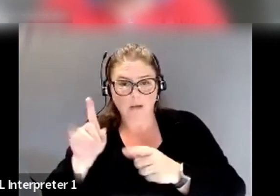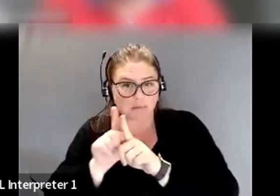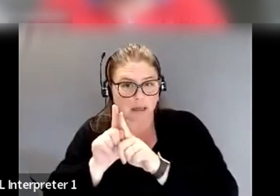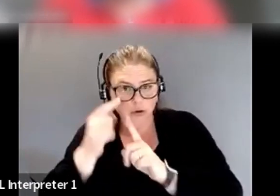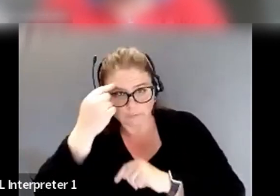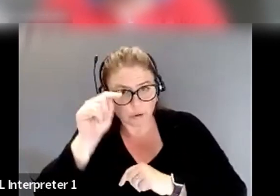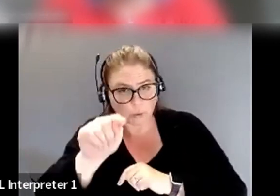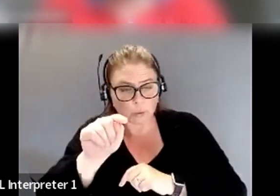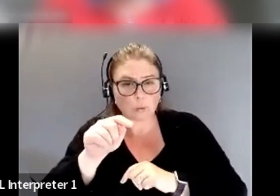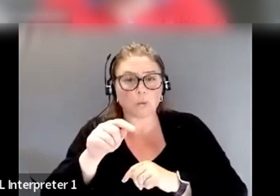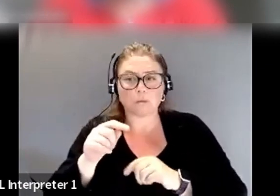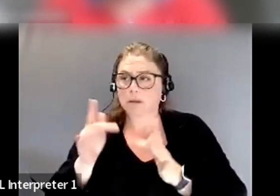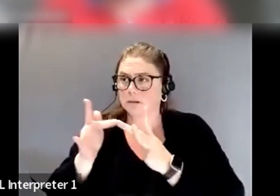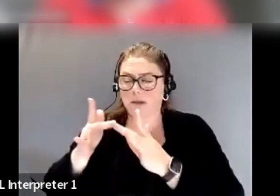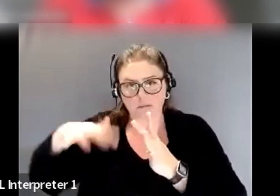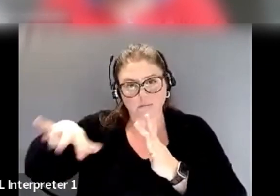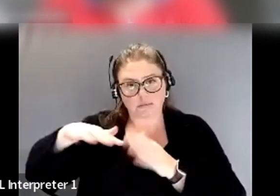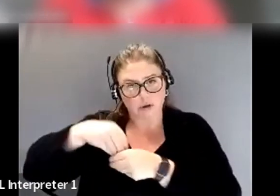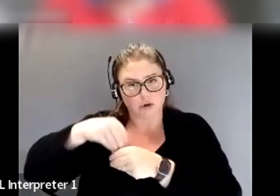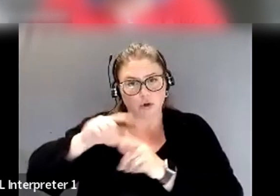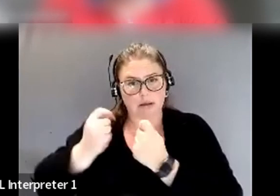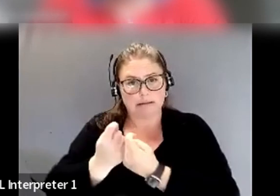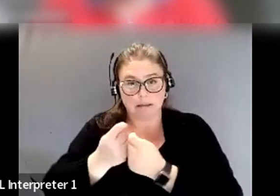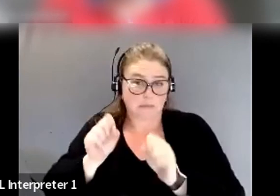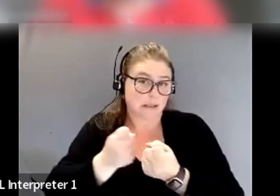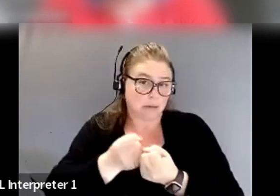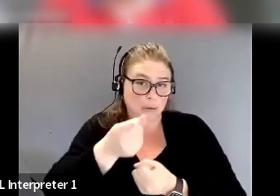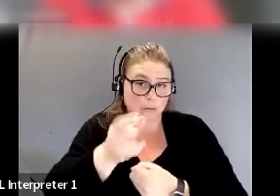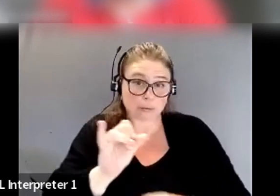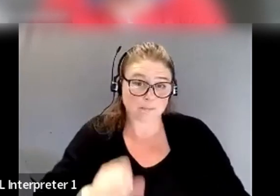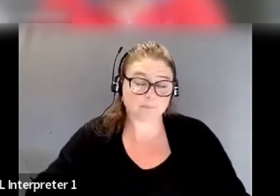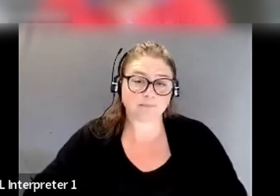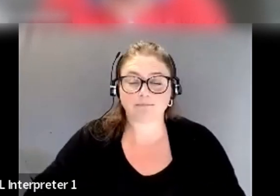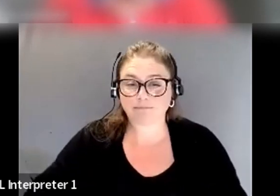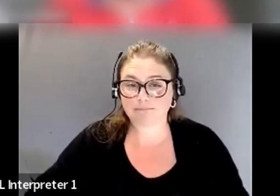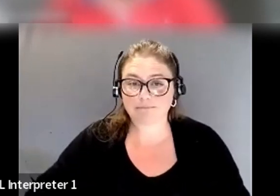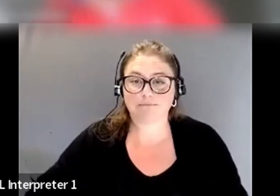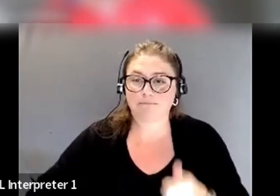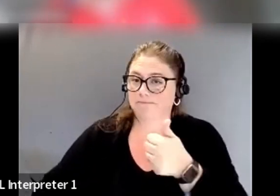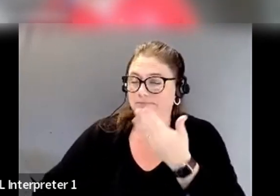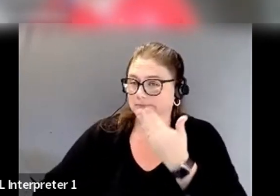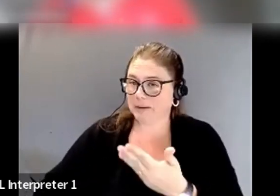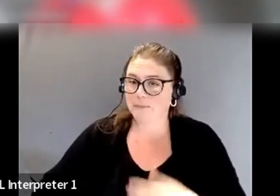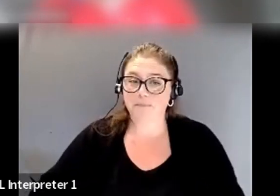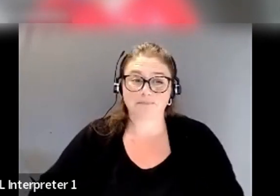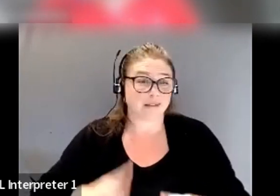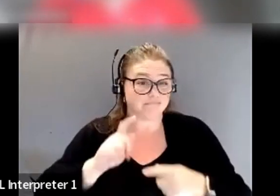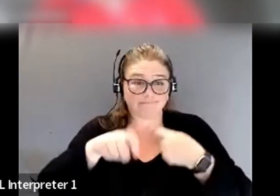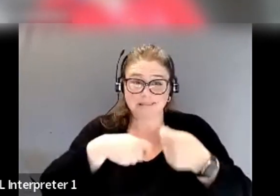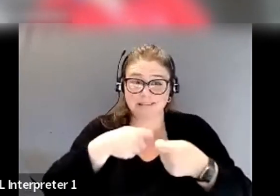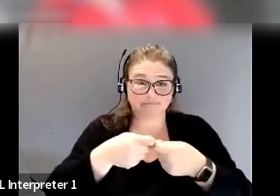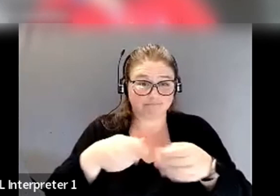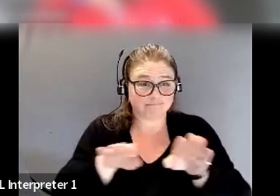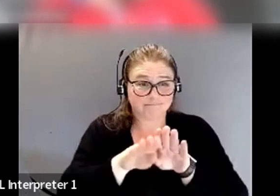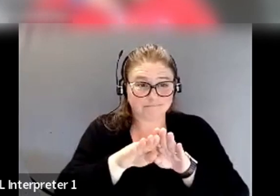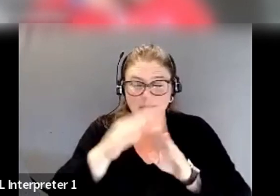kind of reaching out to the team that we have here too, so we can help with those kinds of things too. For sure. Thanks. I'm going to have to wrap the call. I know there's